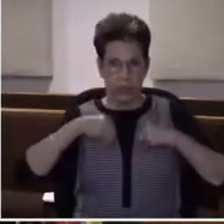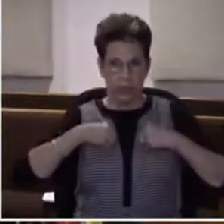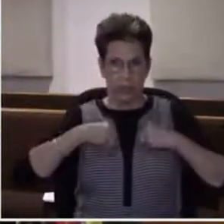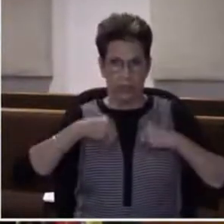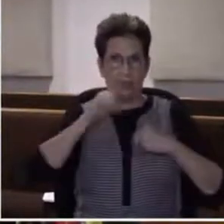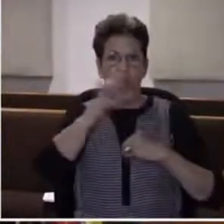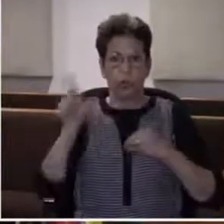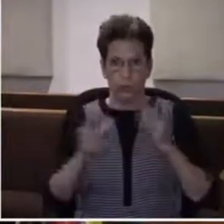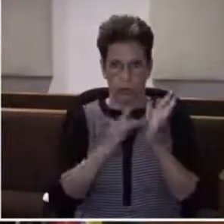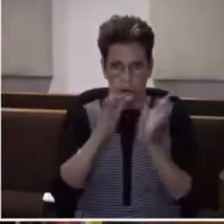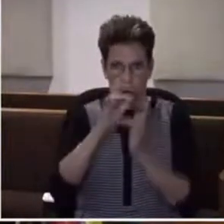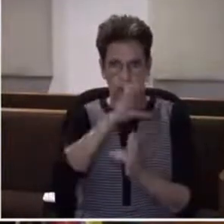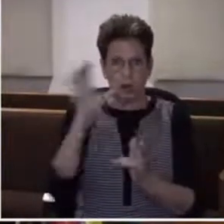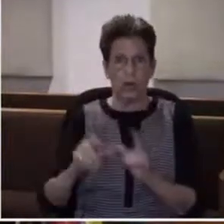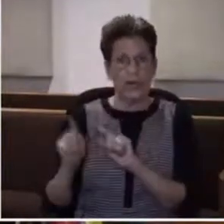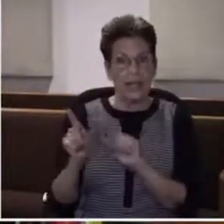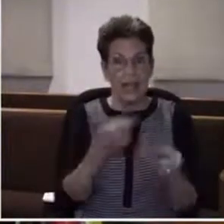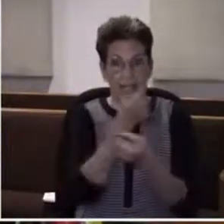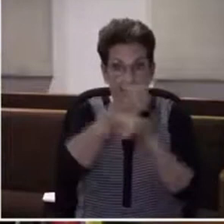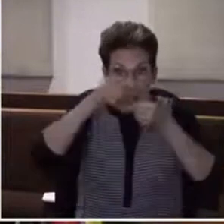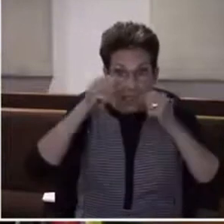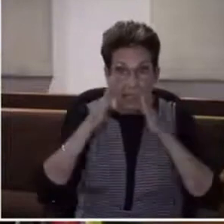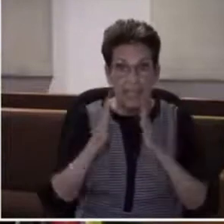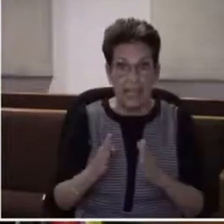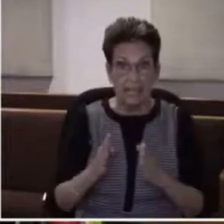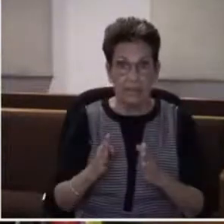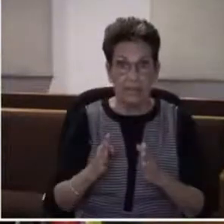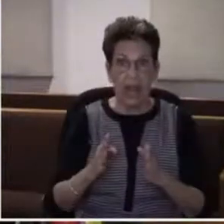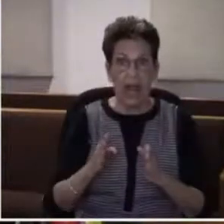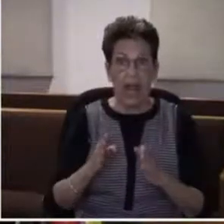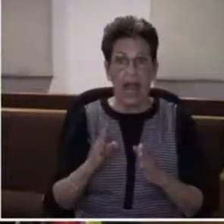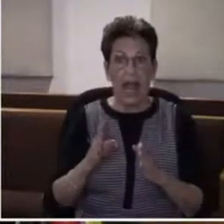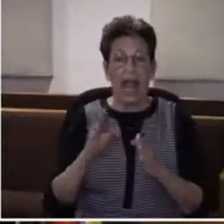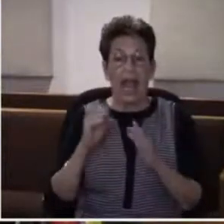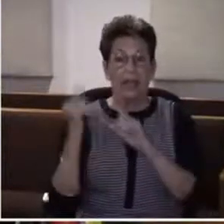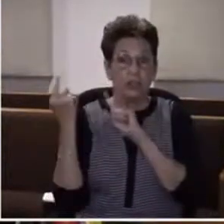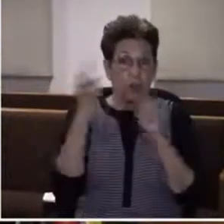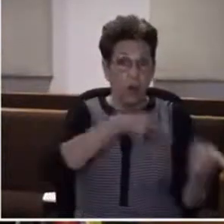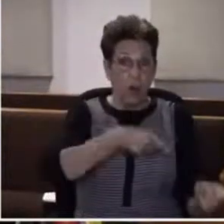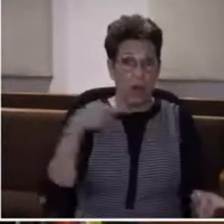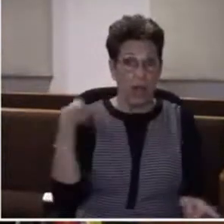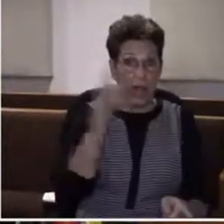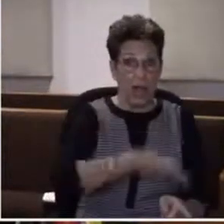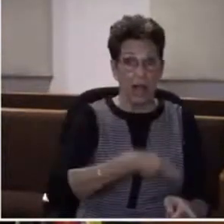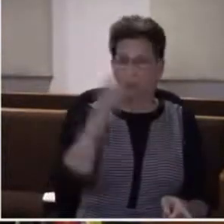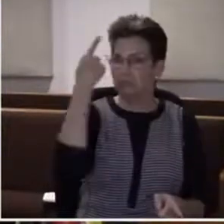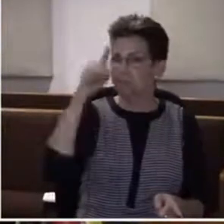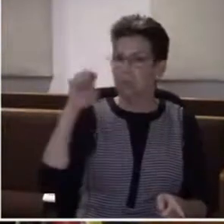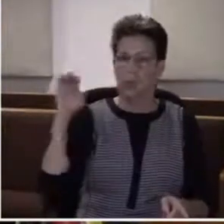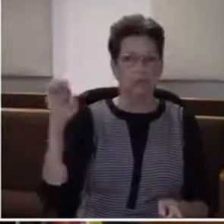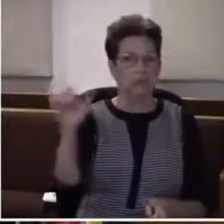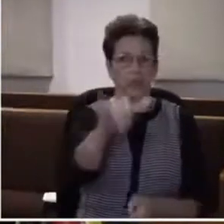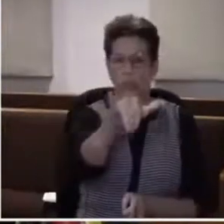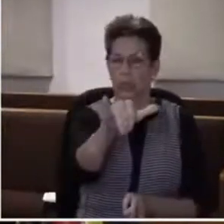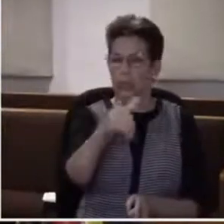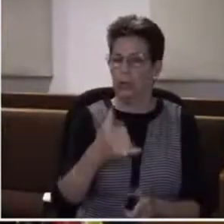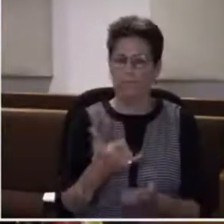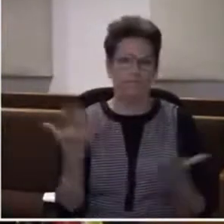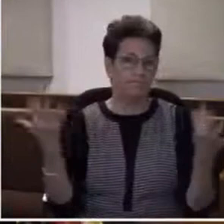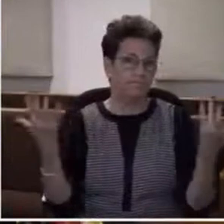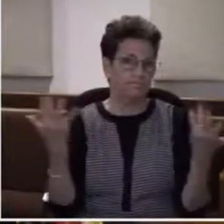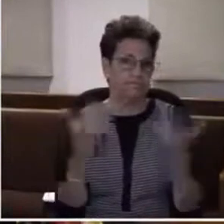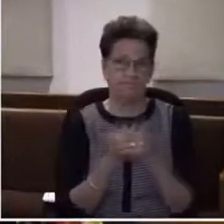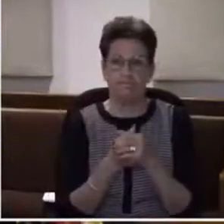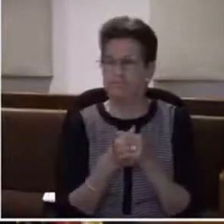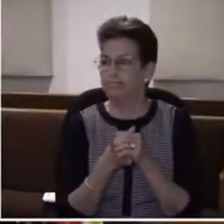Savior and to spend an eternity in a place called hell. If that was to happen, I don't care how wealthy you are or what you build on